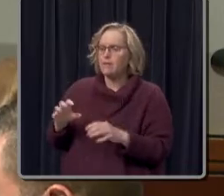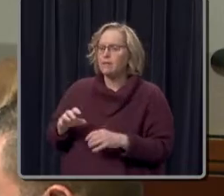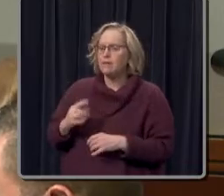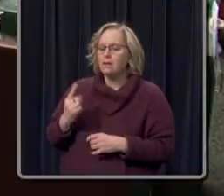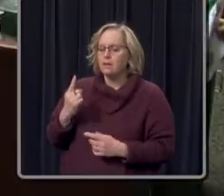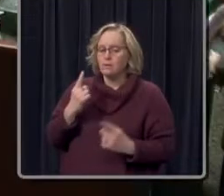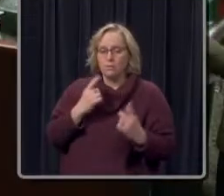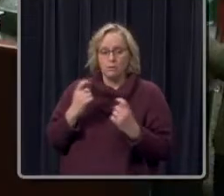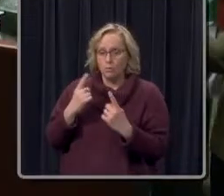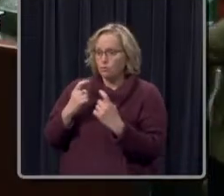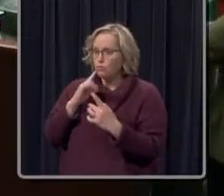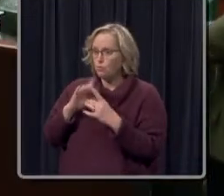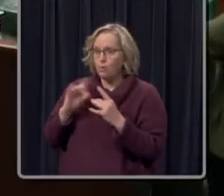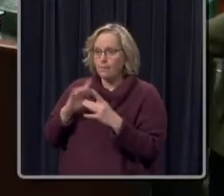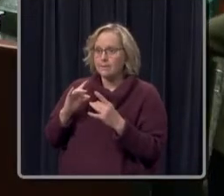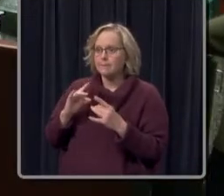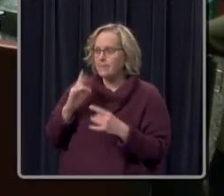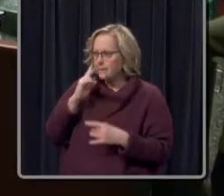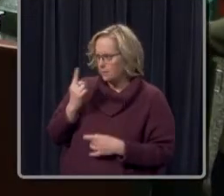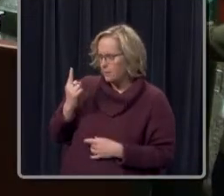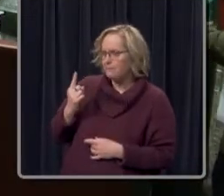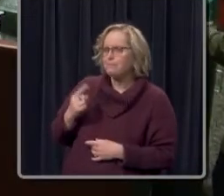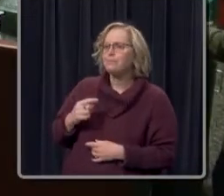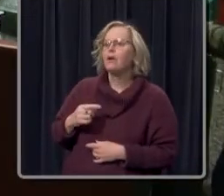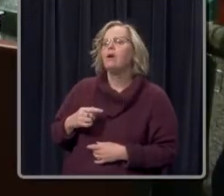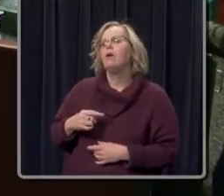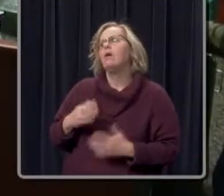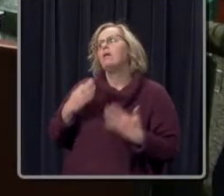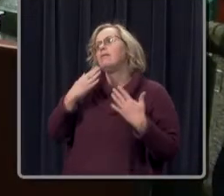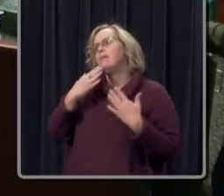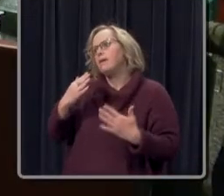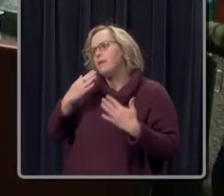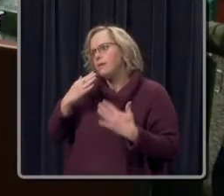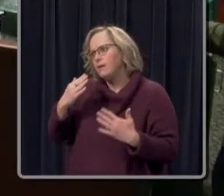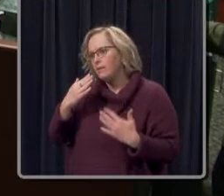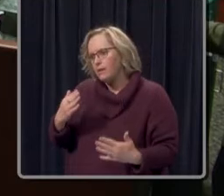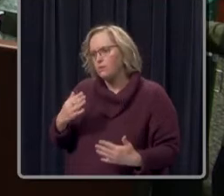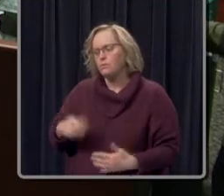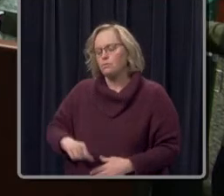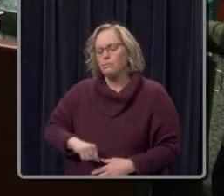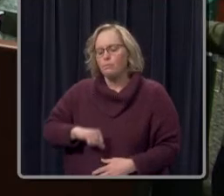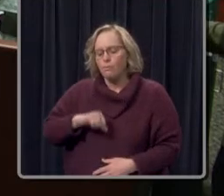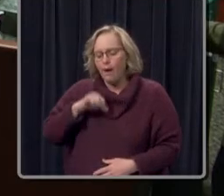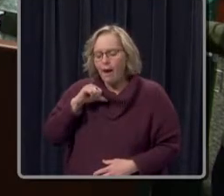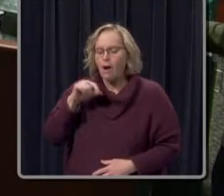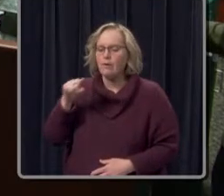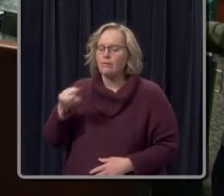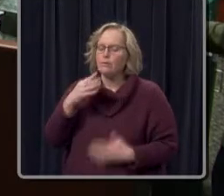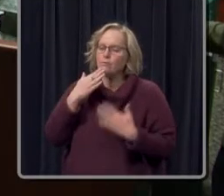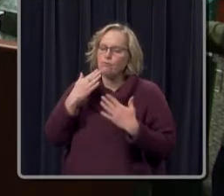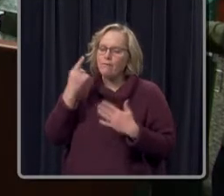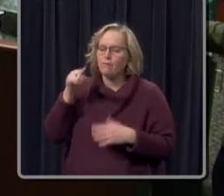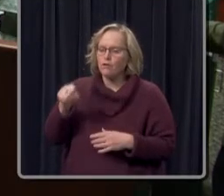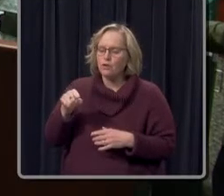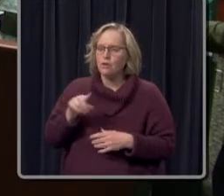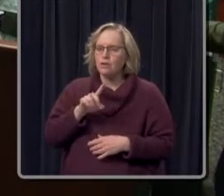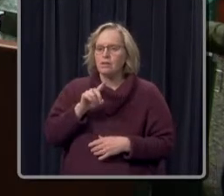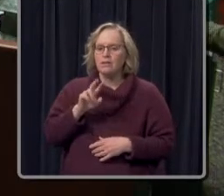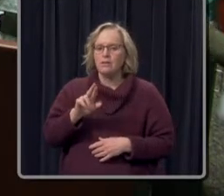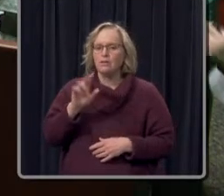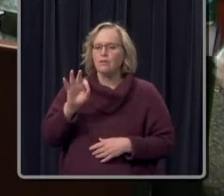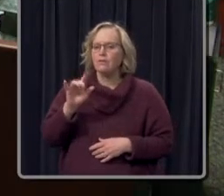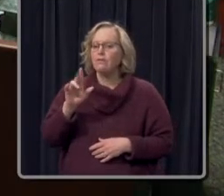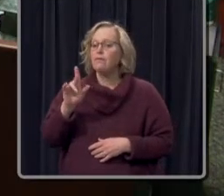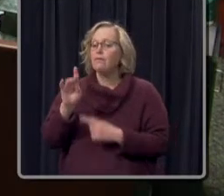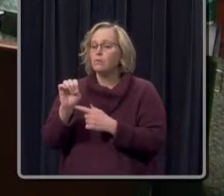see one. Yeah. Thank you guys. So proud of you and grateful for you. Dr. Fluke, I had a question